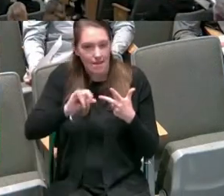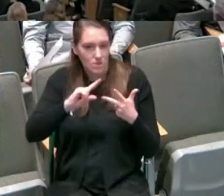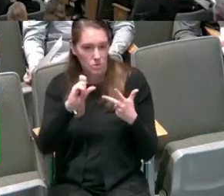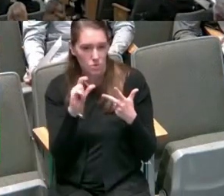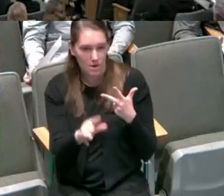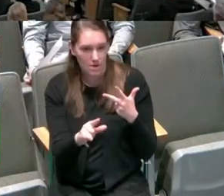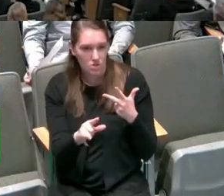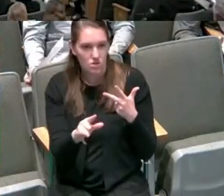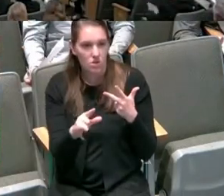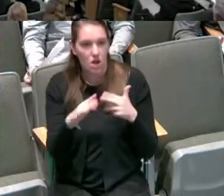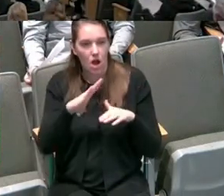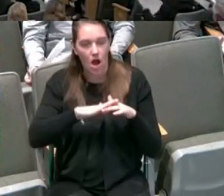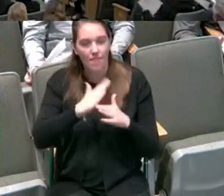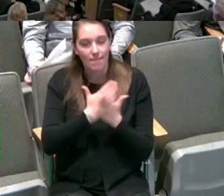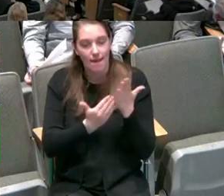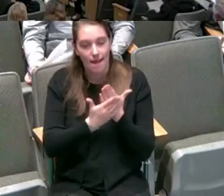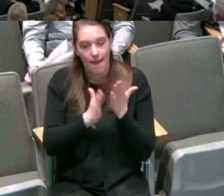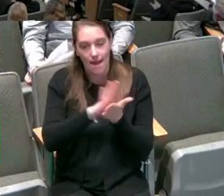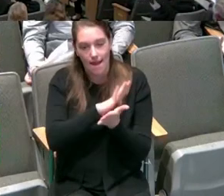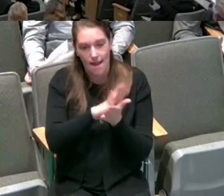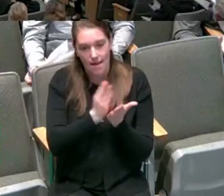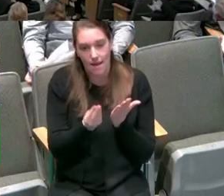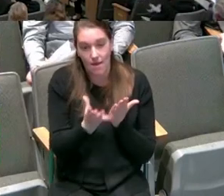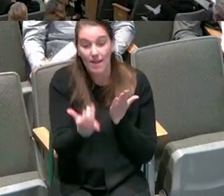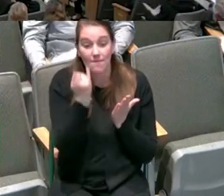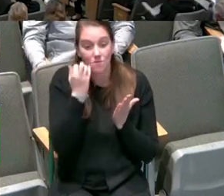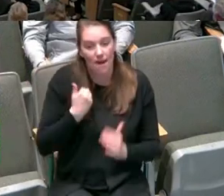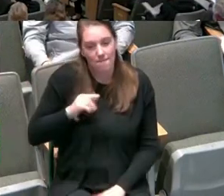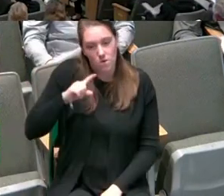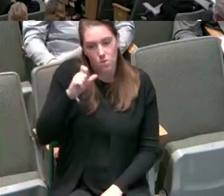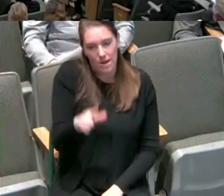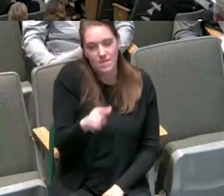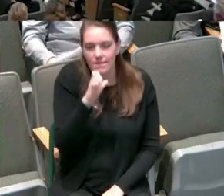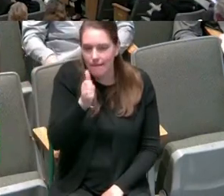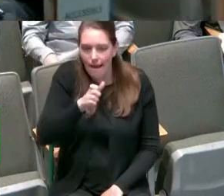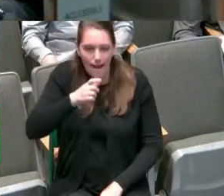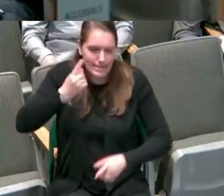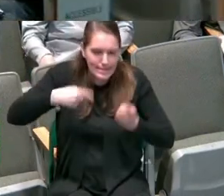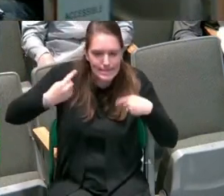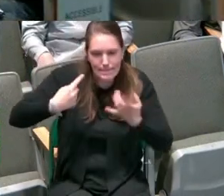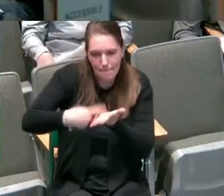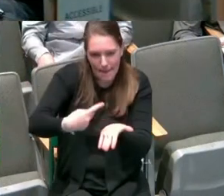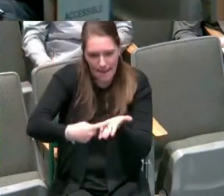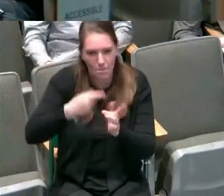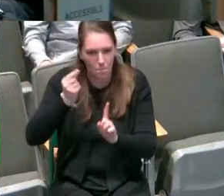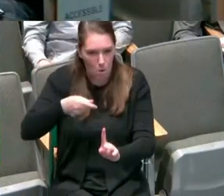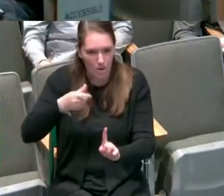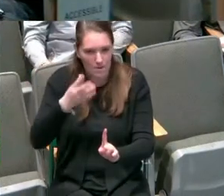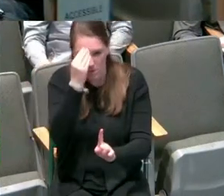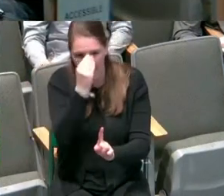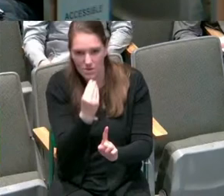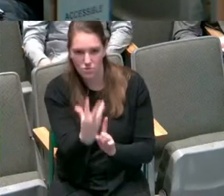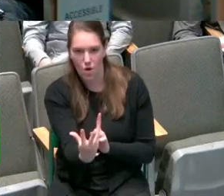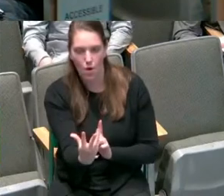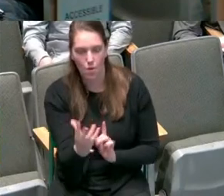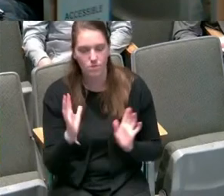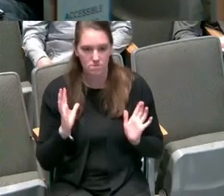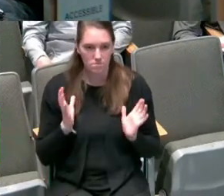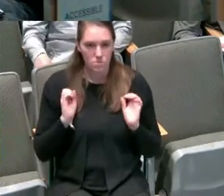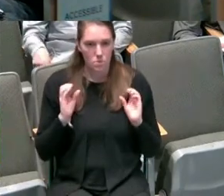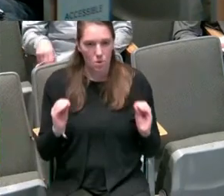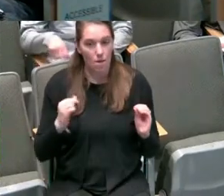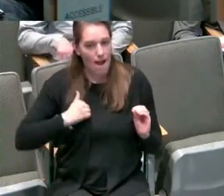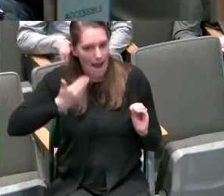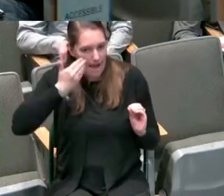on the handout it says if you have a question rather than a debate point to let you know that so